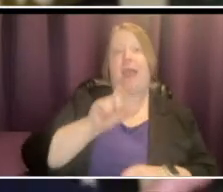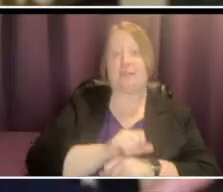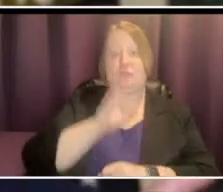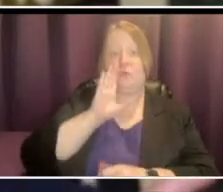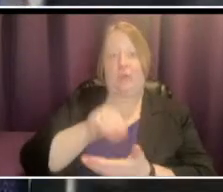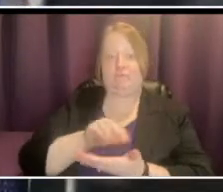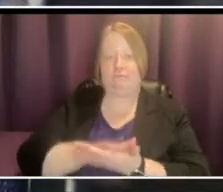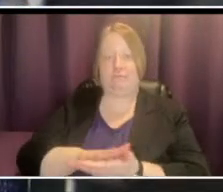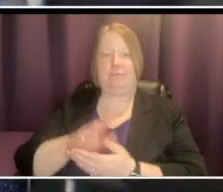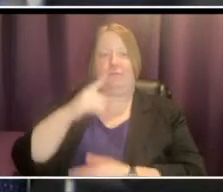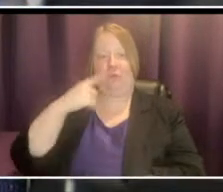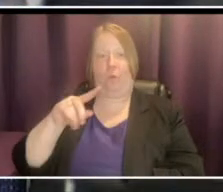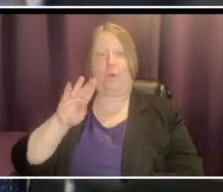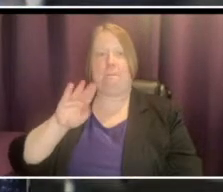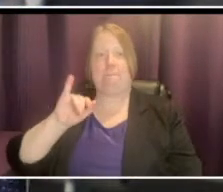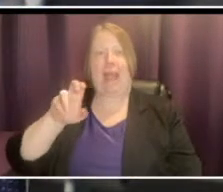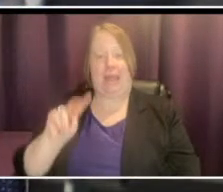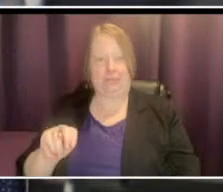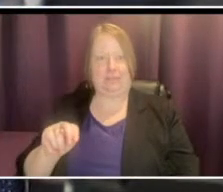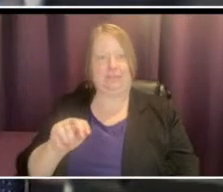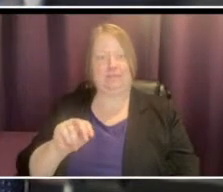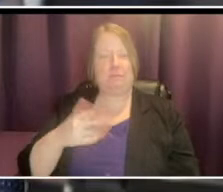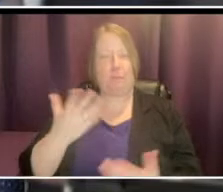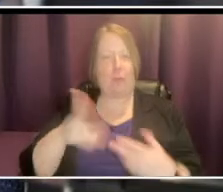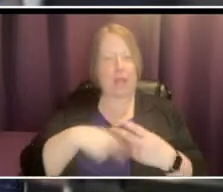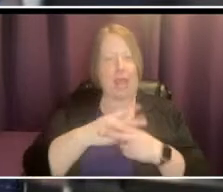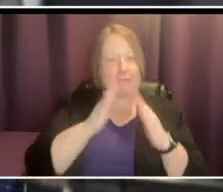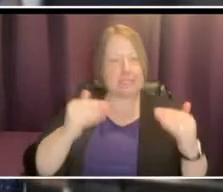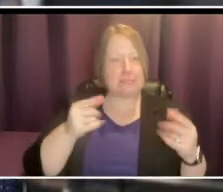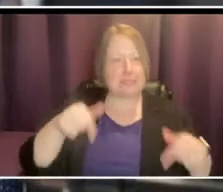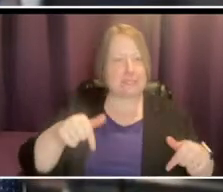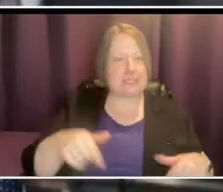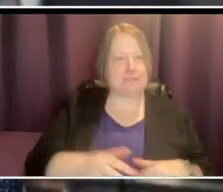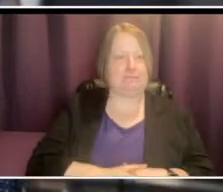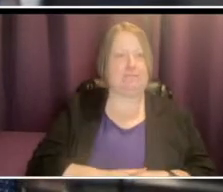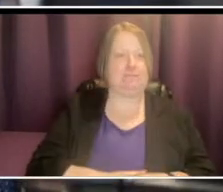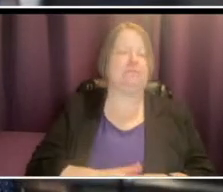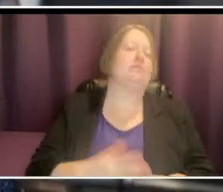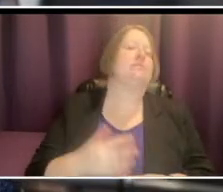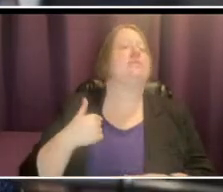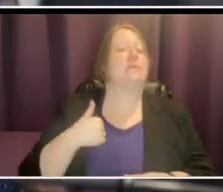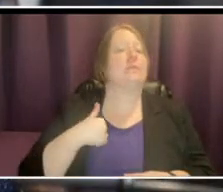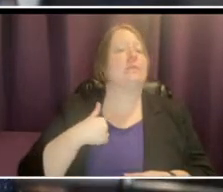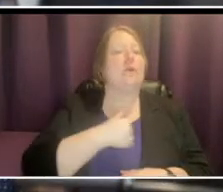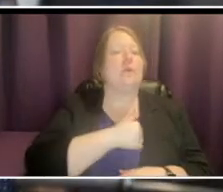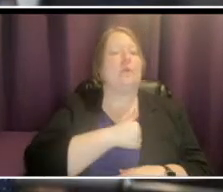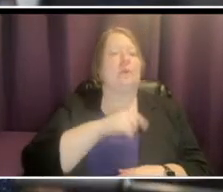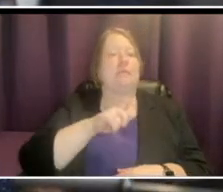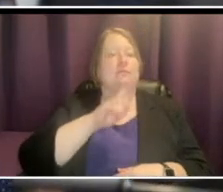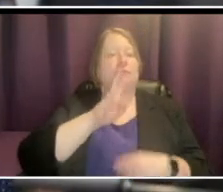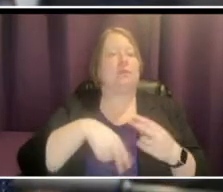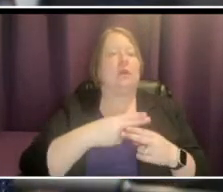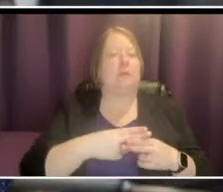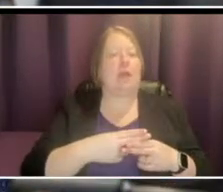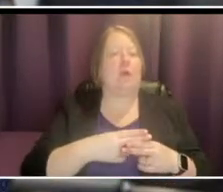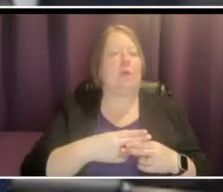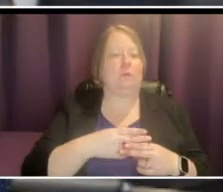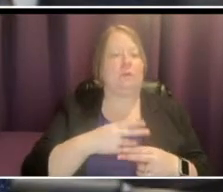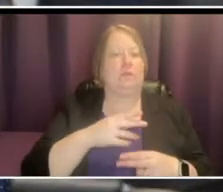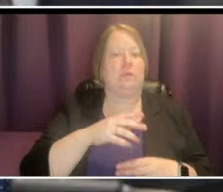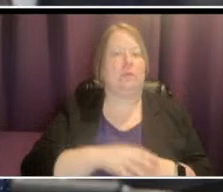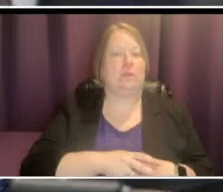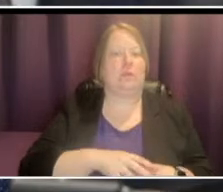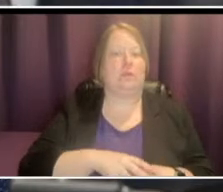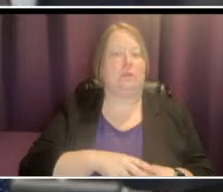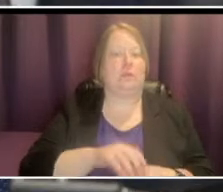is this? We definitely talked about Antrim County again. That was sort of done at that point because the hand recount had been done and all of that.